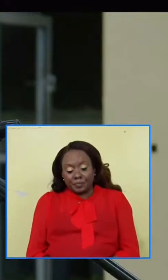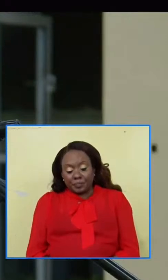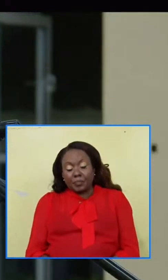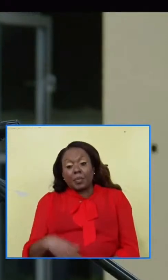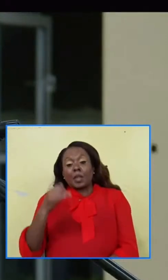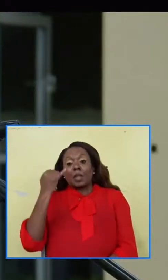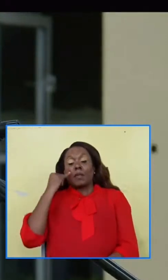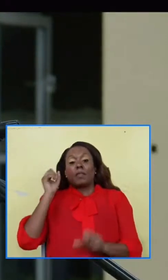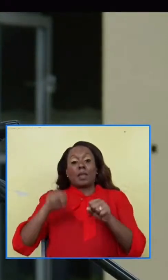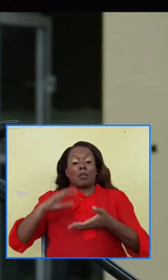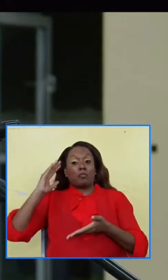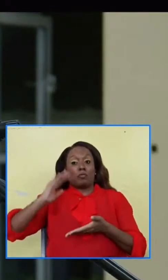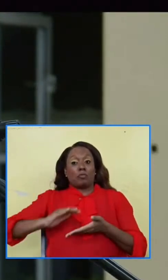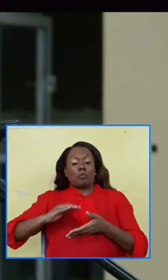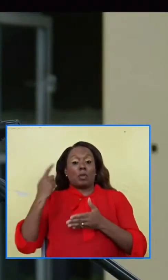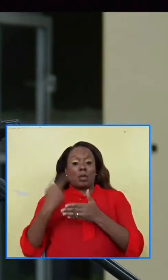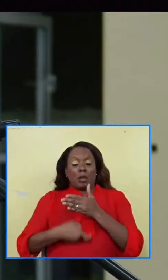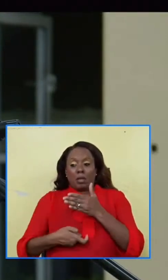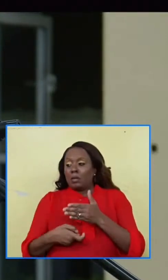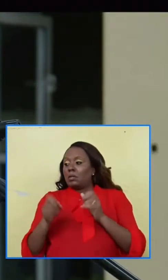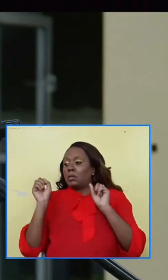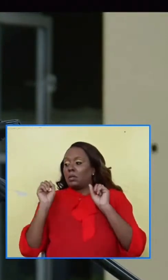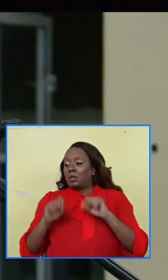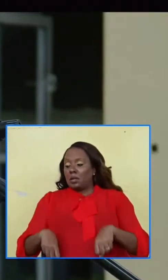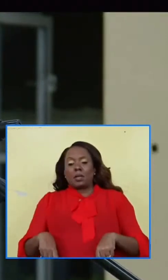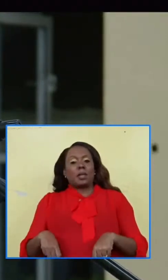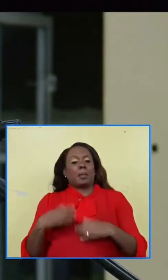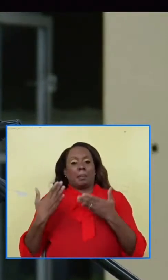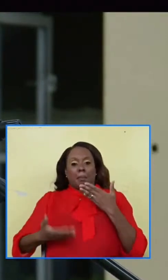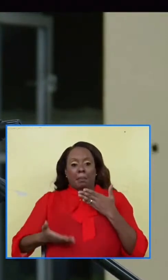can be reduced, I think that's something that can be possibly looked at.